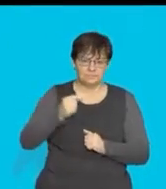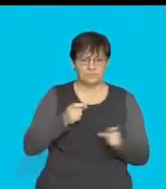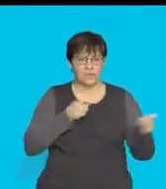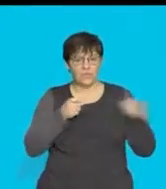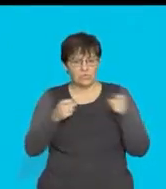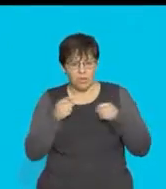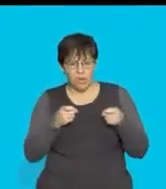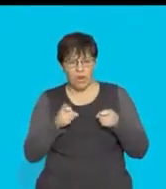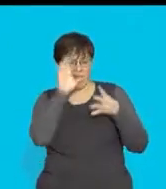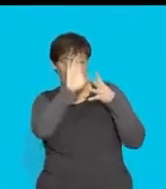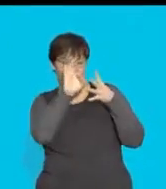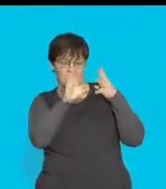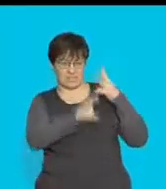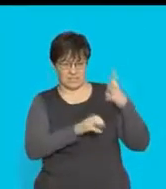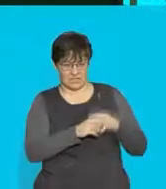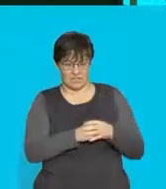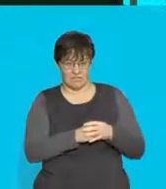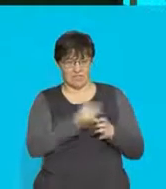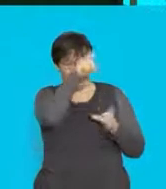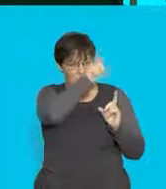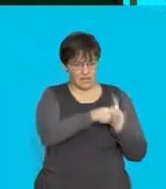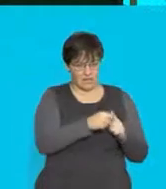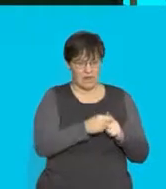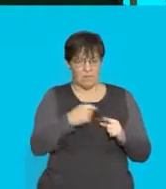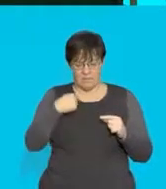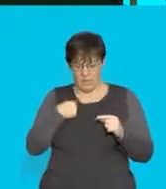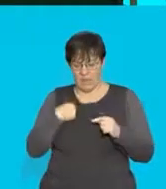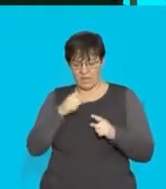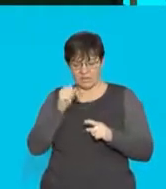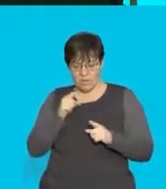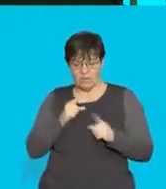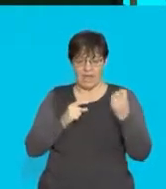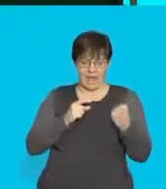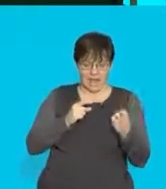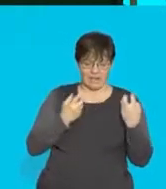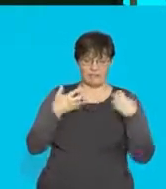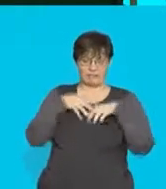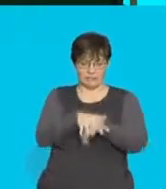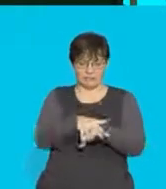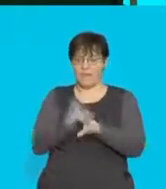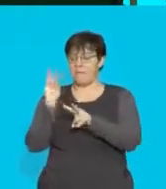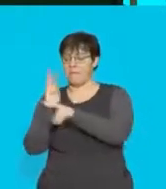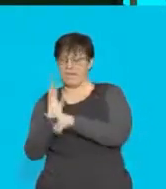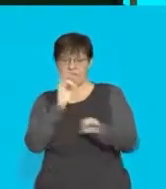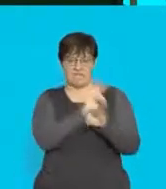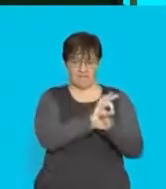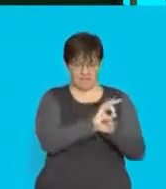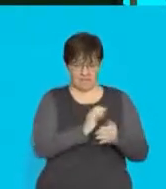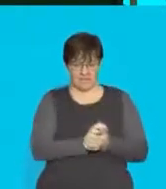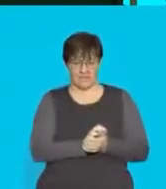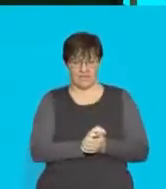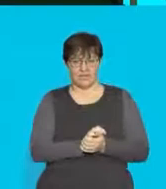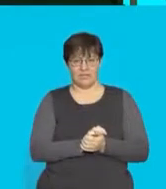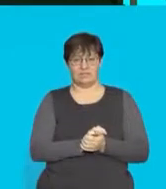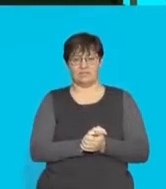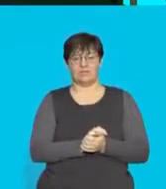genes control the expression of characteristics, and these genes are inherited from the sperm and the egg, or we say from the mother and the